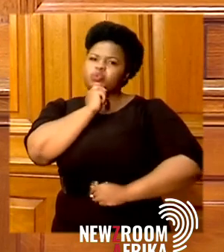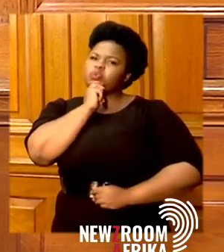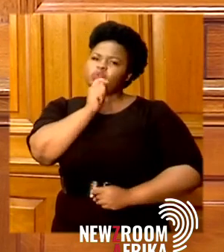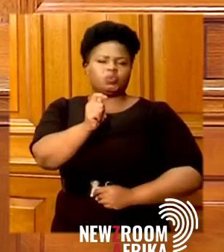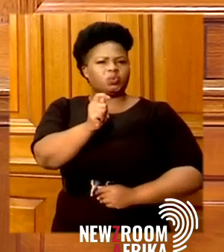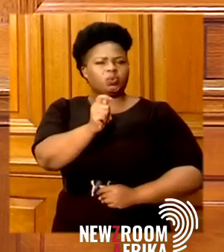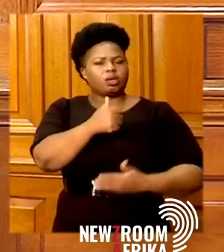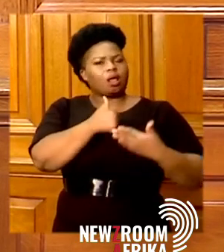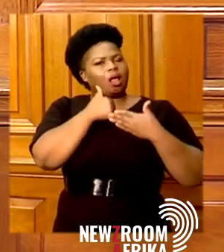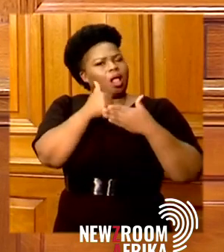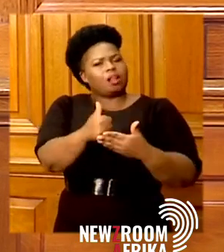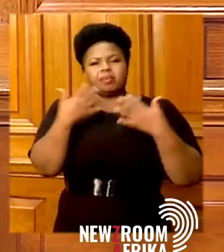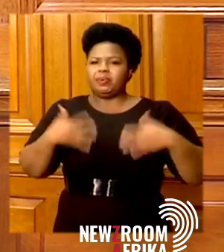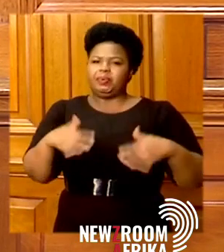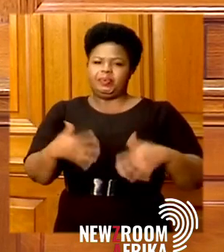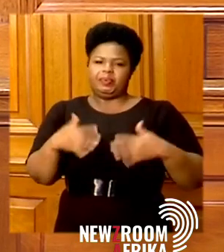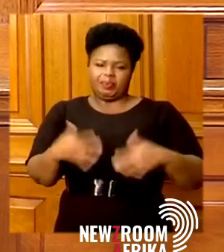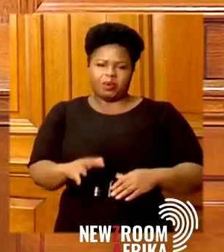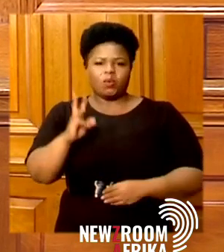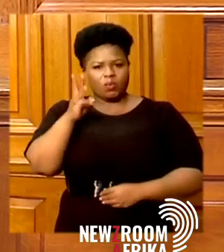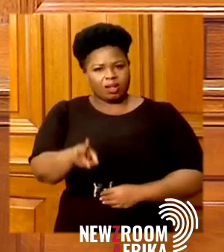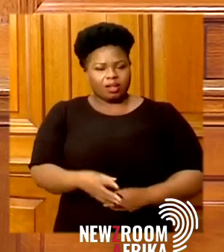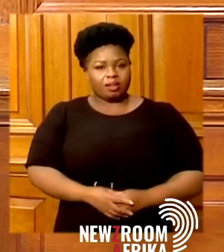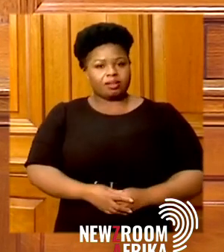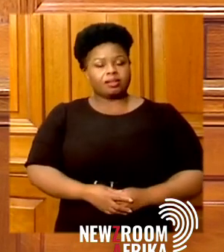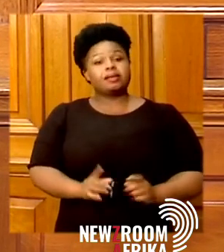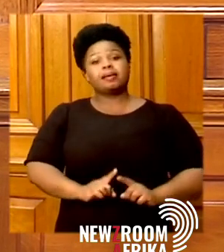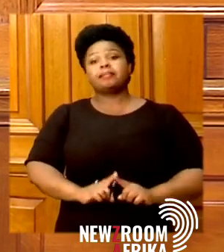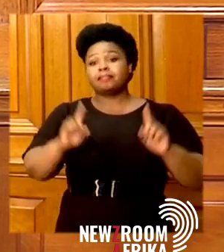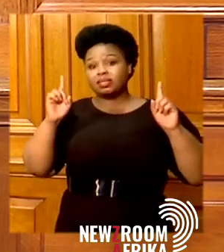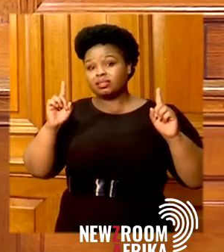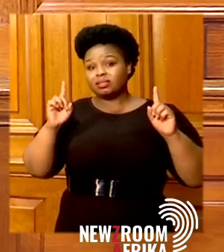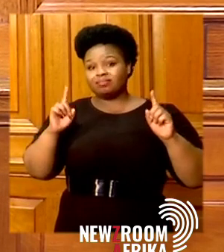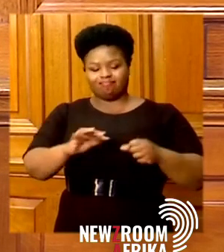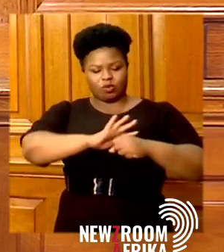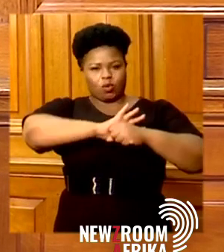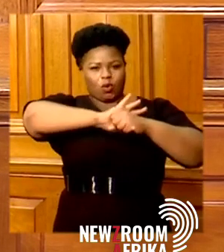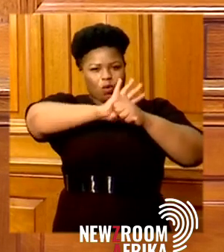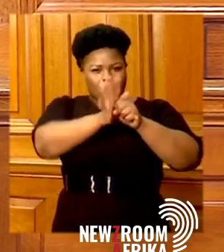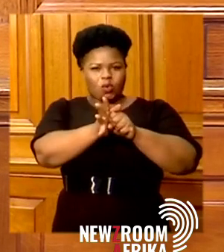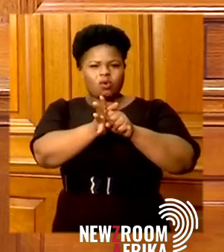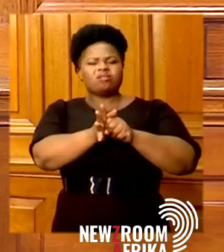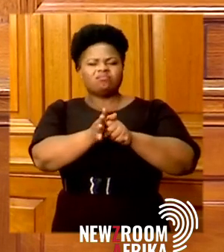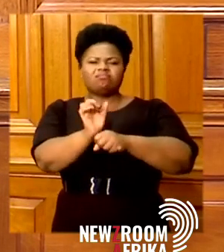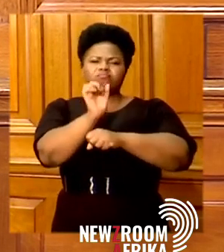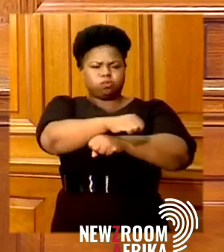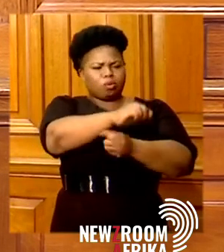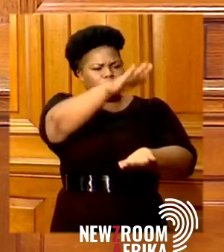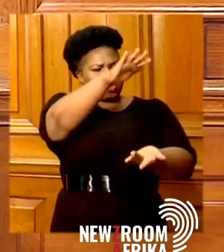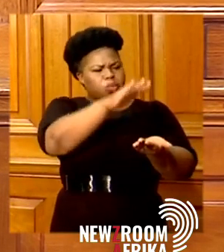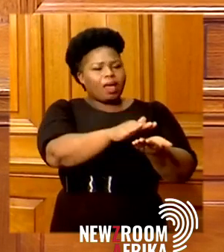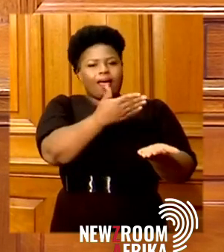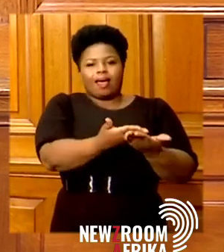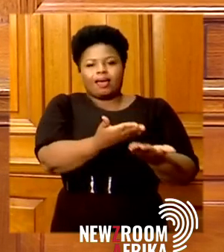Still, we will only be able to ultimately overcome the pandemic if we continue to practice